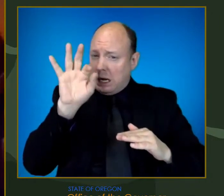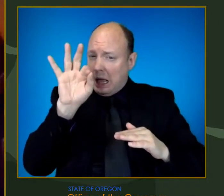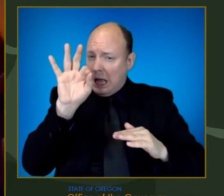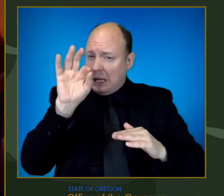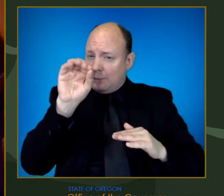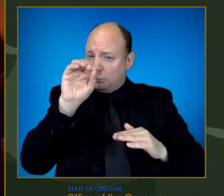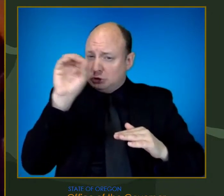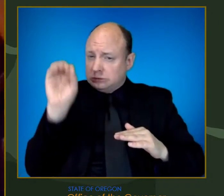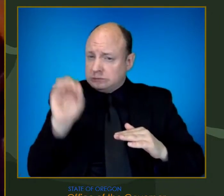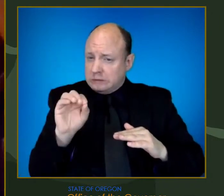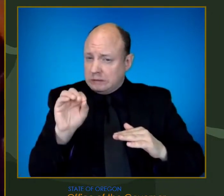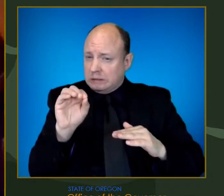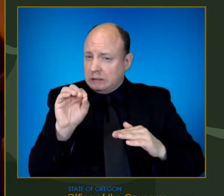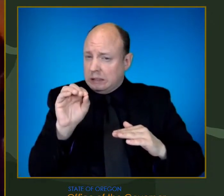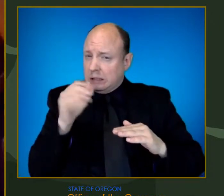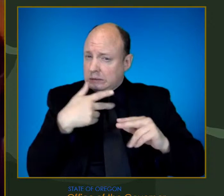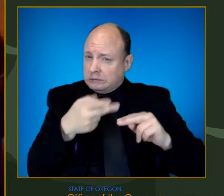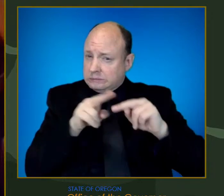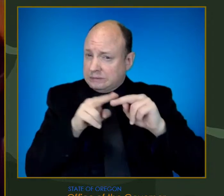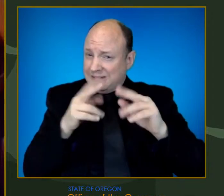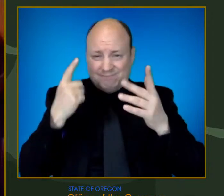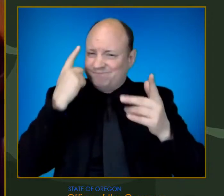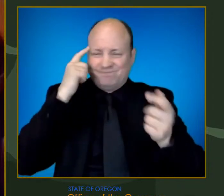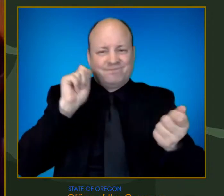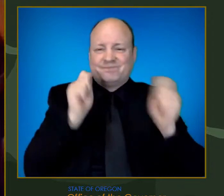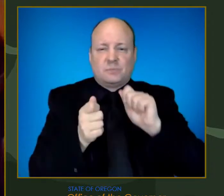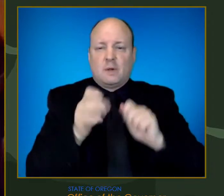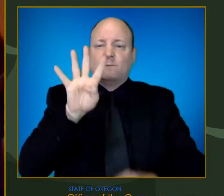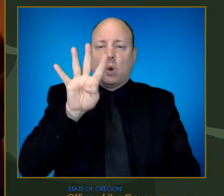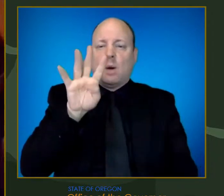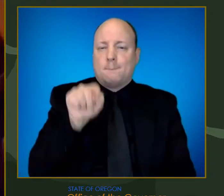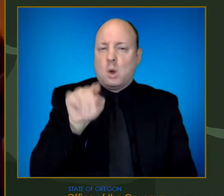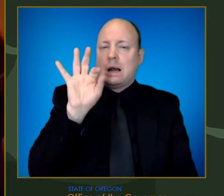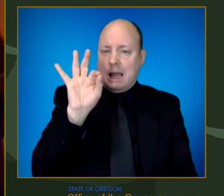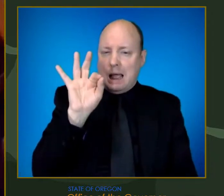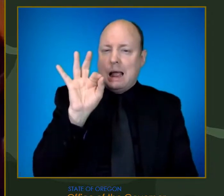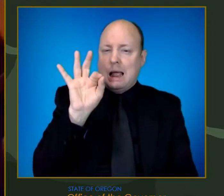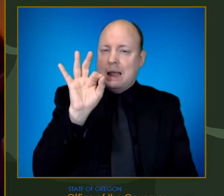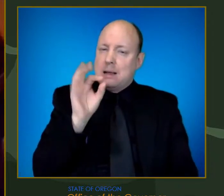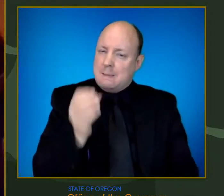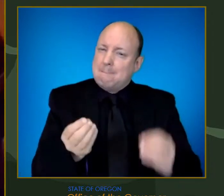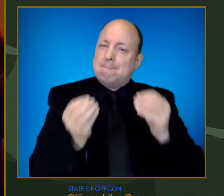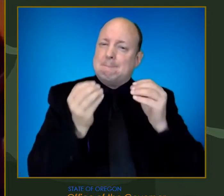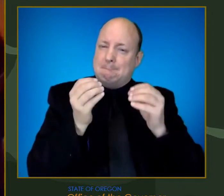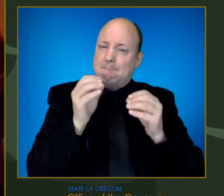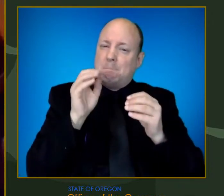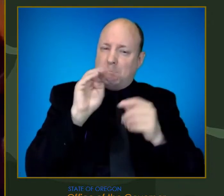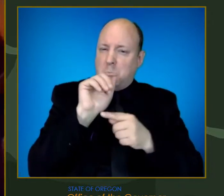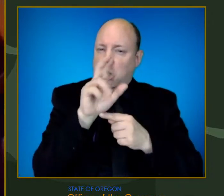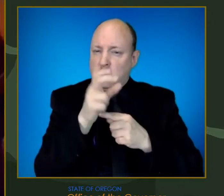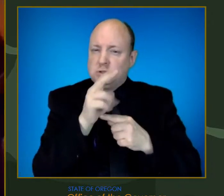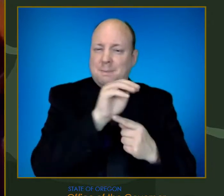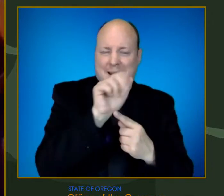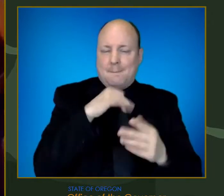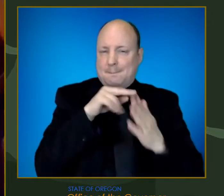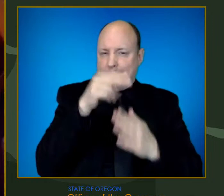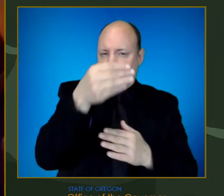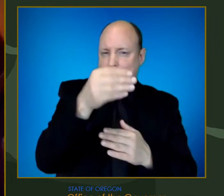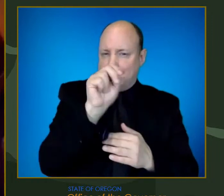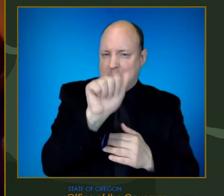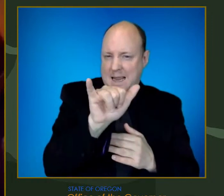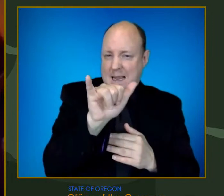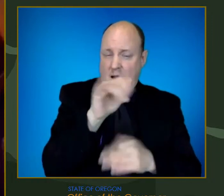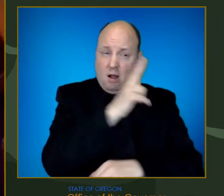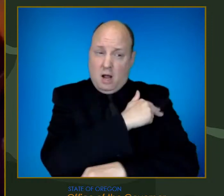of 4.9% yesterday. Correspondingly, hospitalizations are increasing quickly as of late.